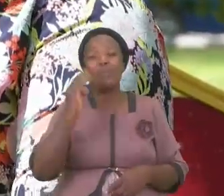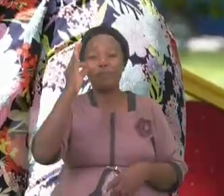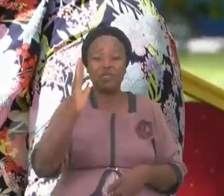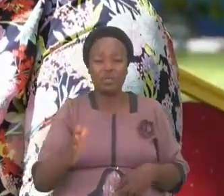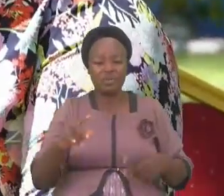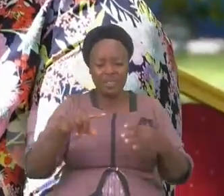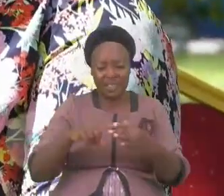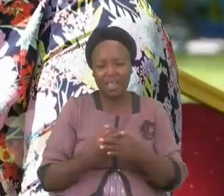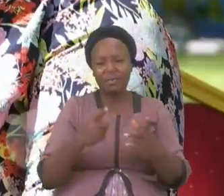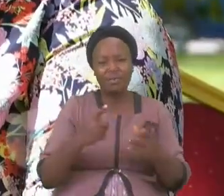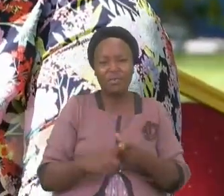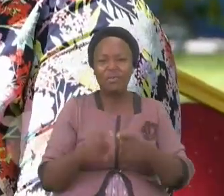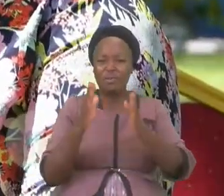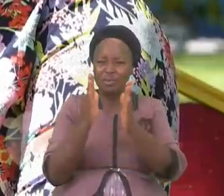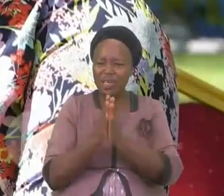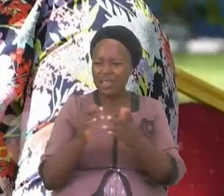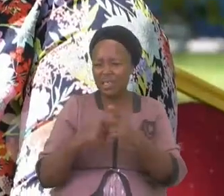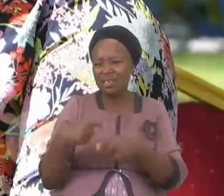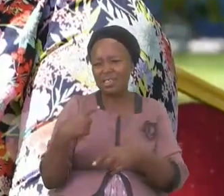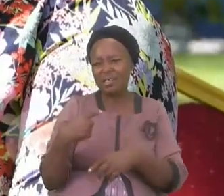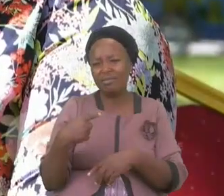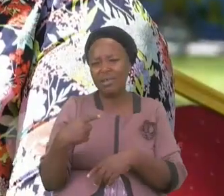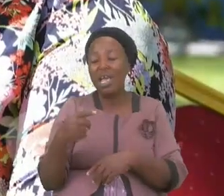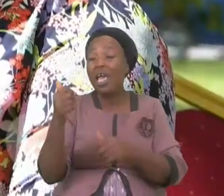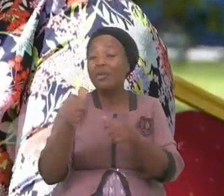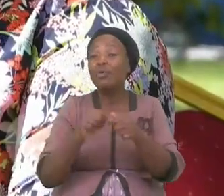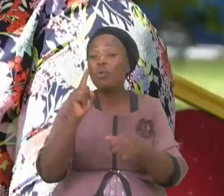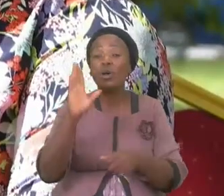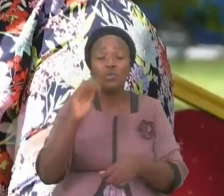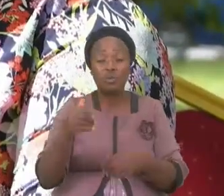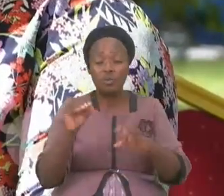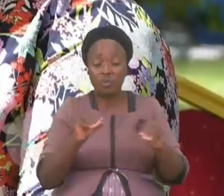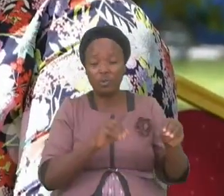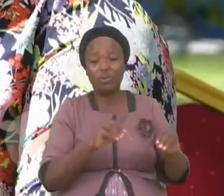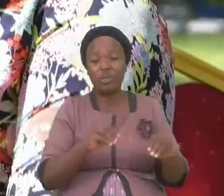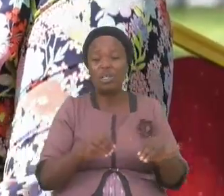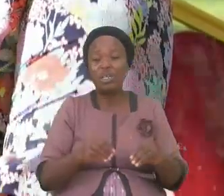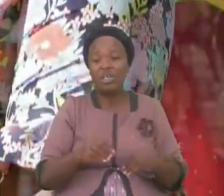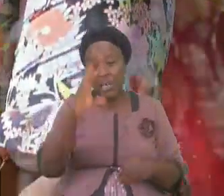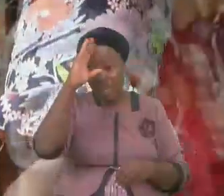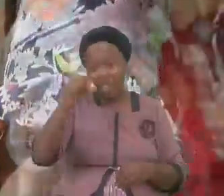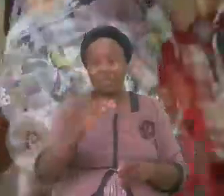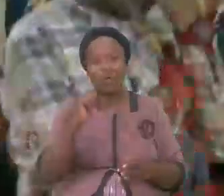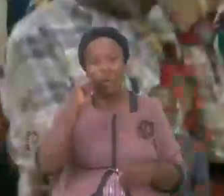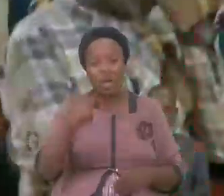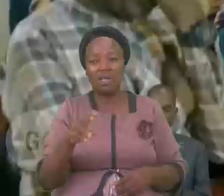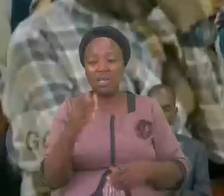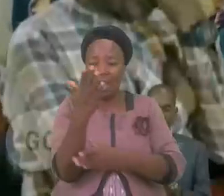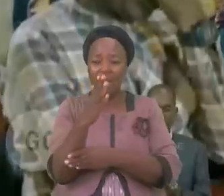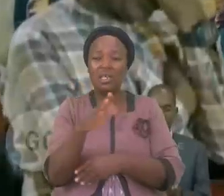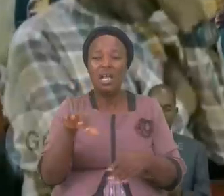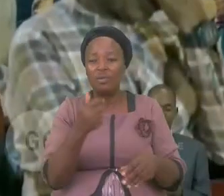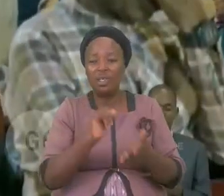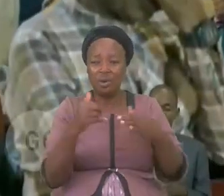everybody should put he or her hand wherever we are having a challenge. And I placed my hand. He mentioned my case. Any he